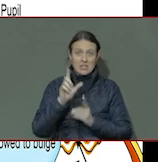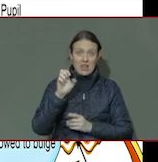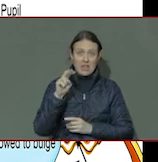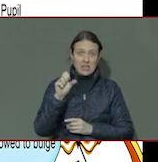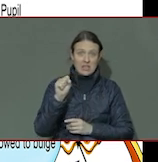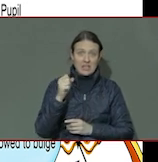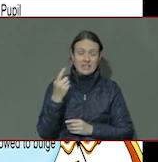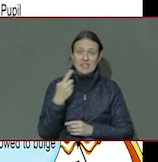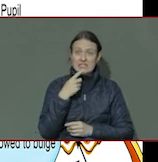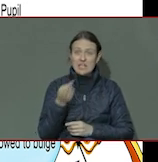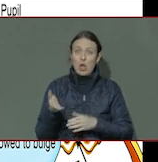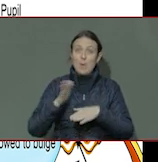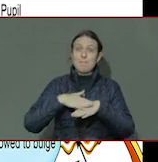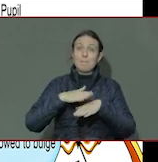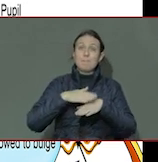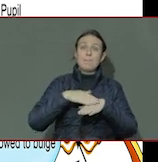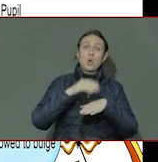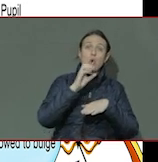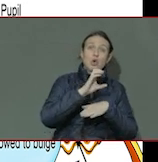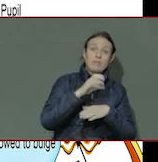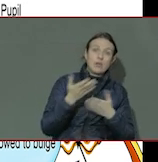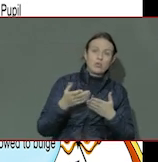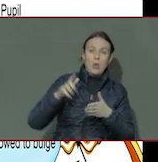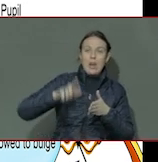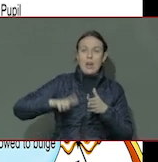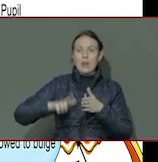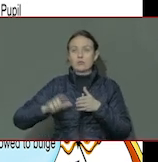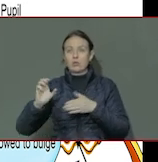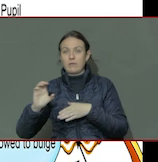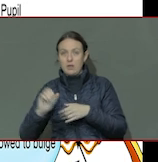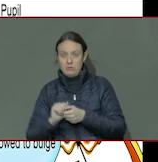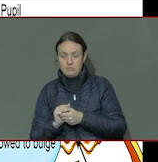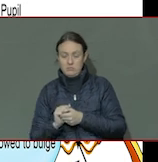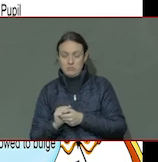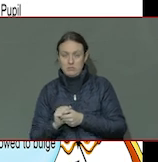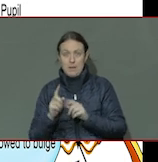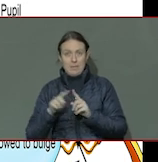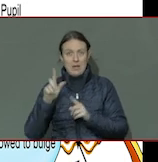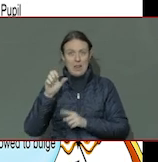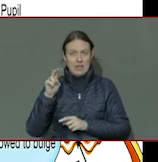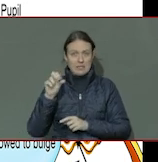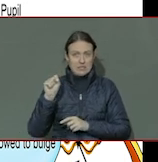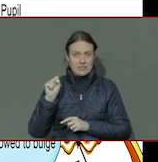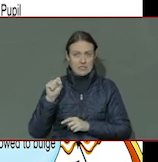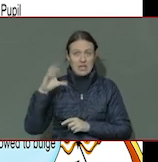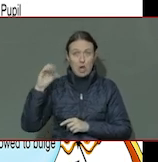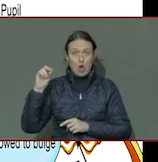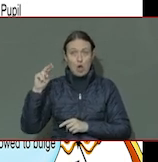more convex or less convex. The only place that because a lens cannot be